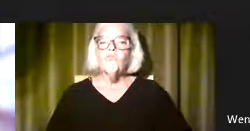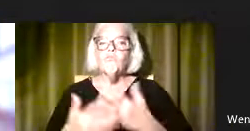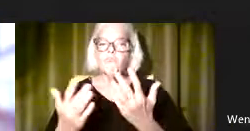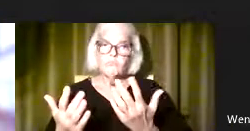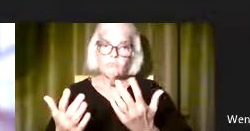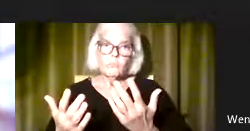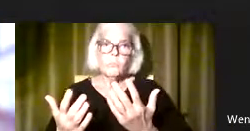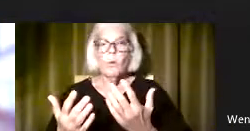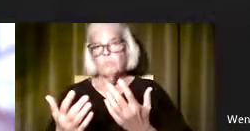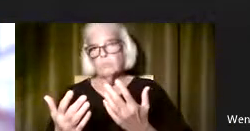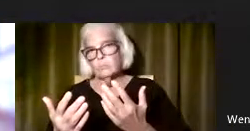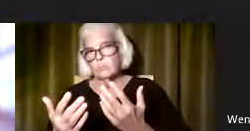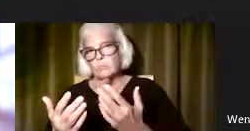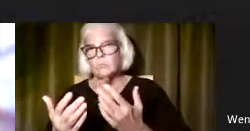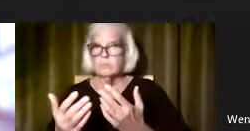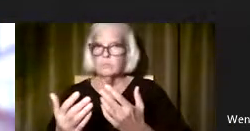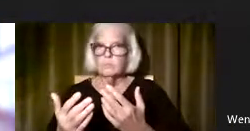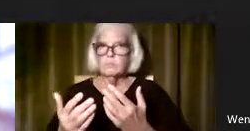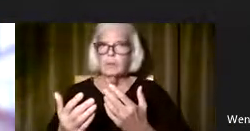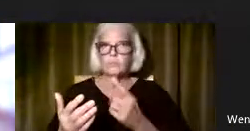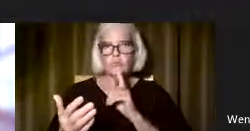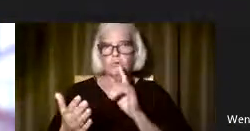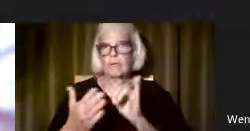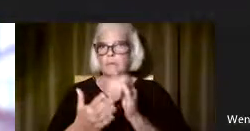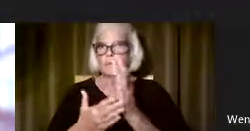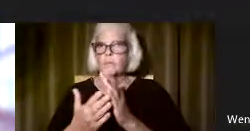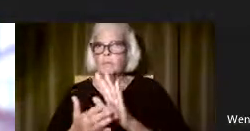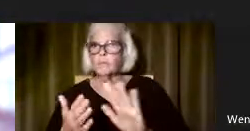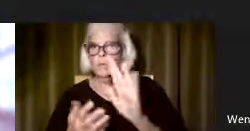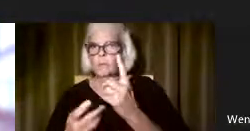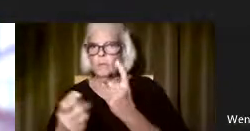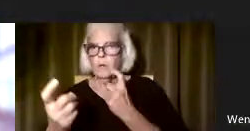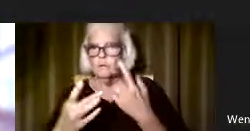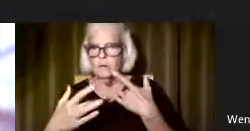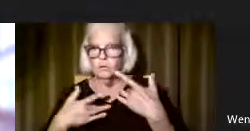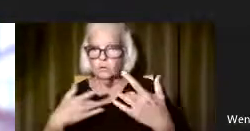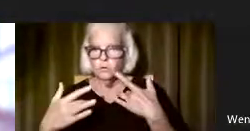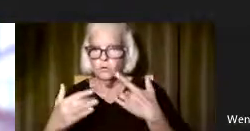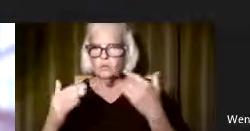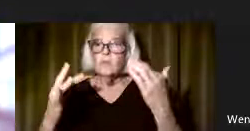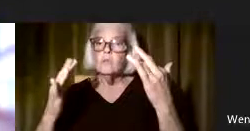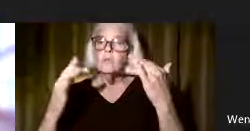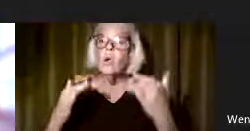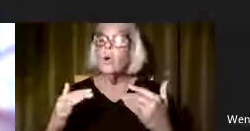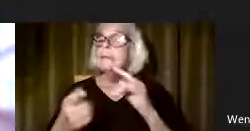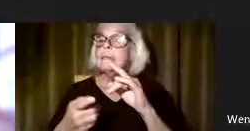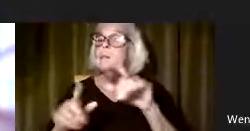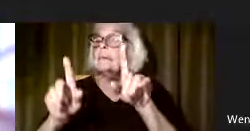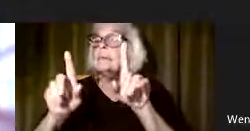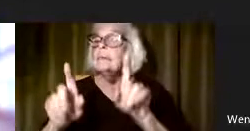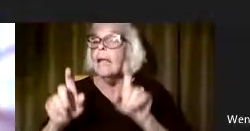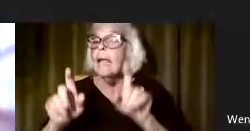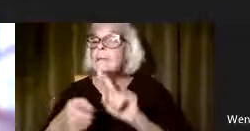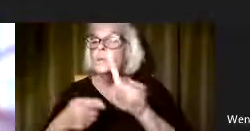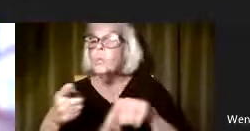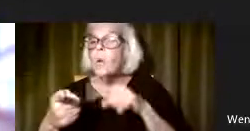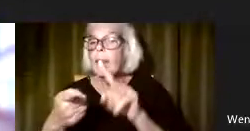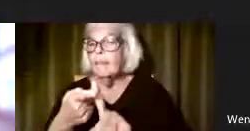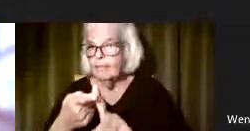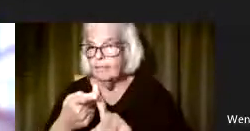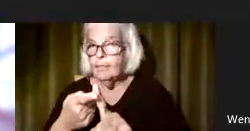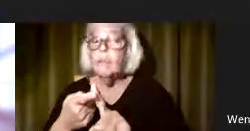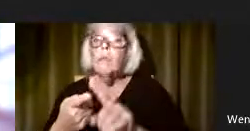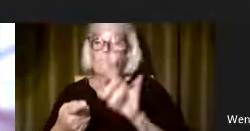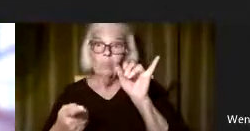Couple other things that I just wanted to highlight here. So when should I get tested? This has been updated recently in the last couple of